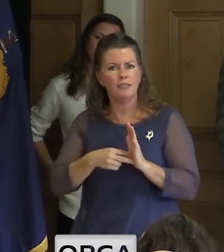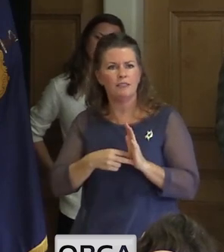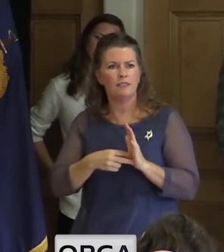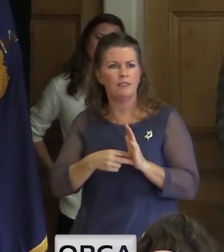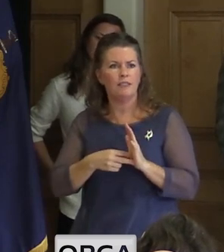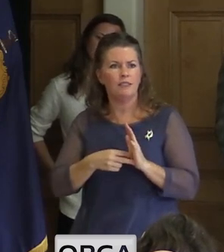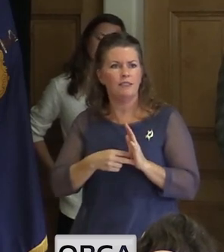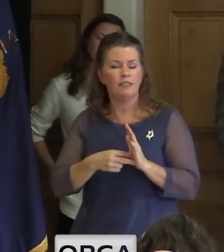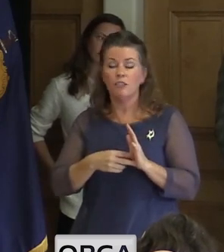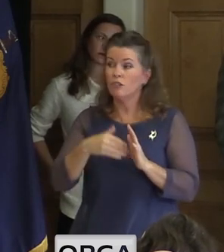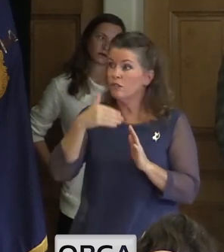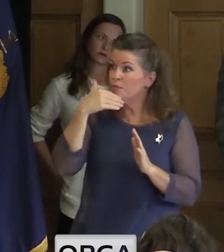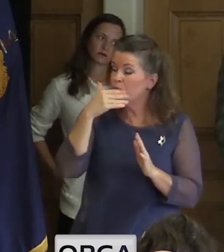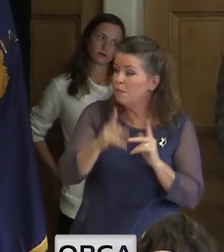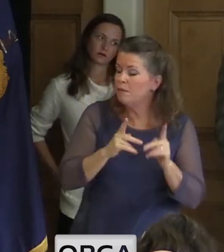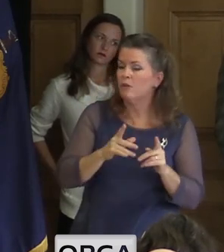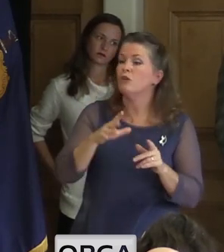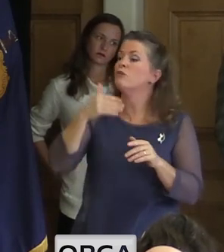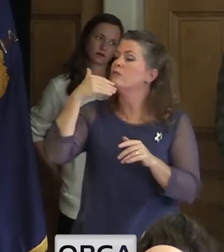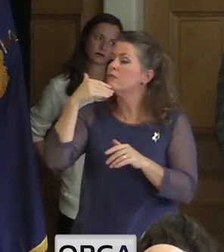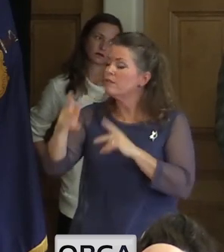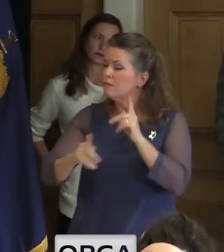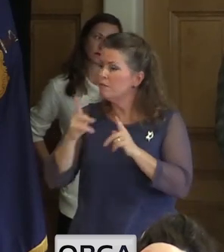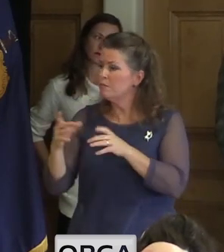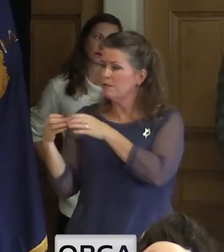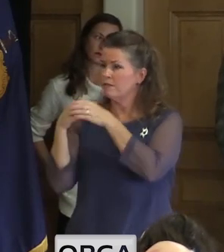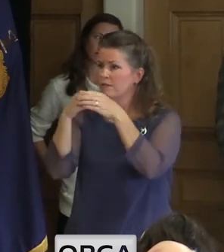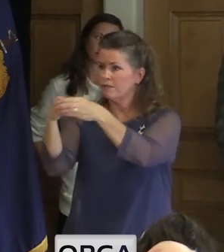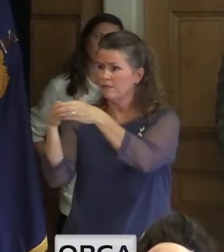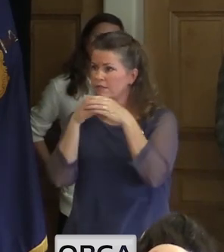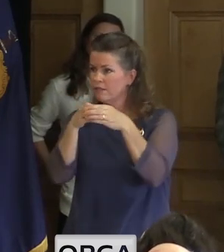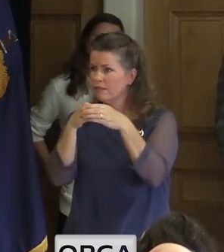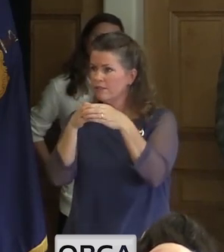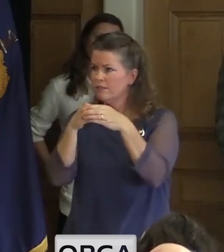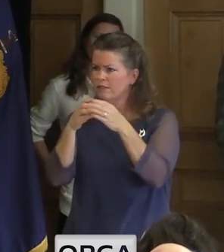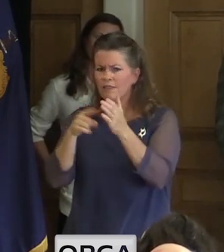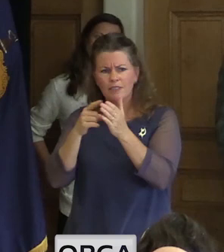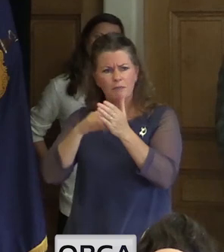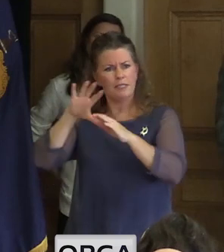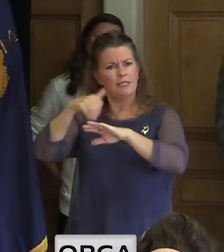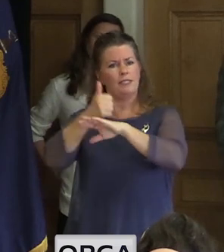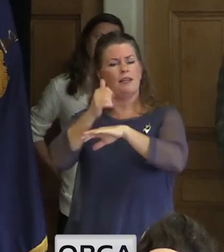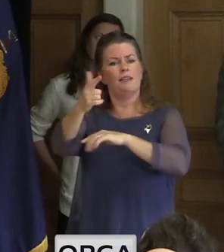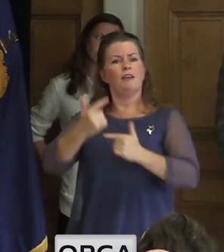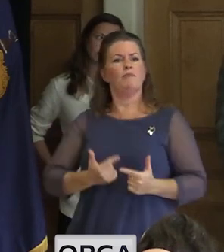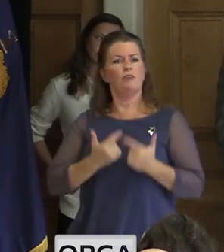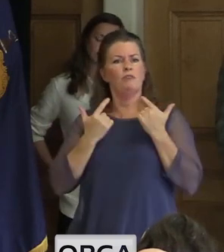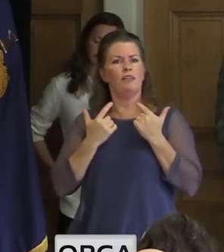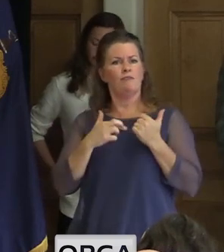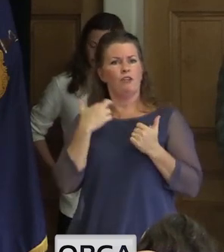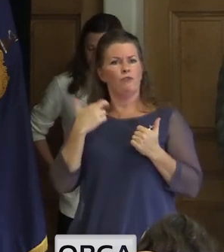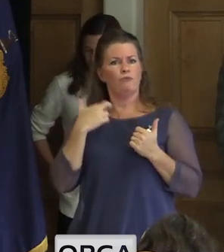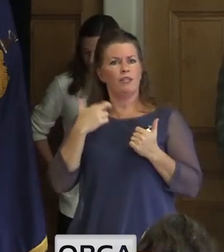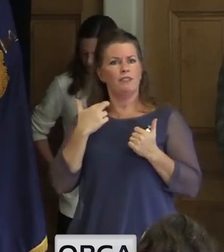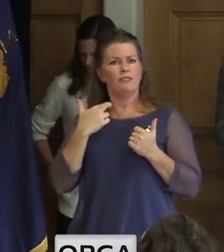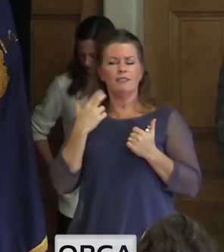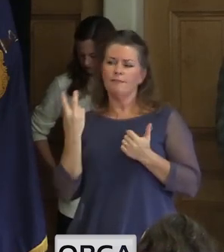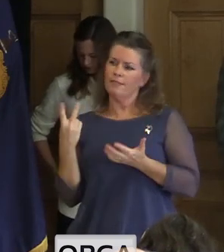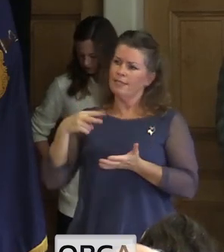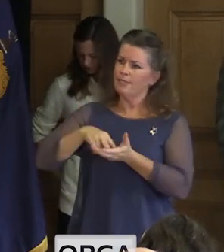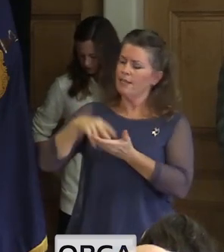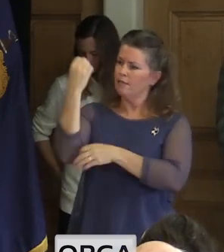come together, good people have come together, sometimes putting their lives on the line in the civil rights movement, in the women's